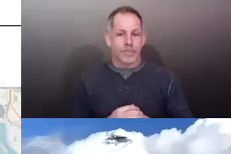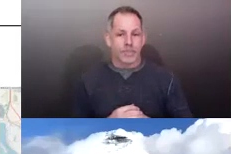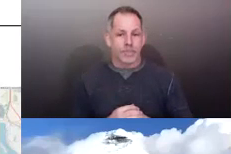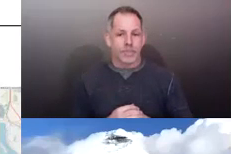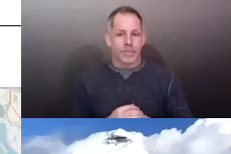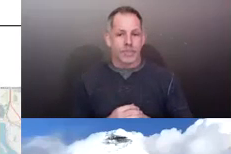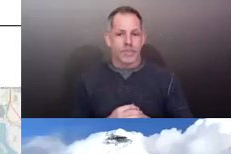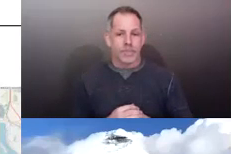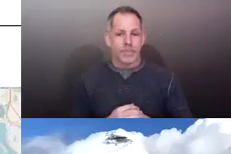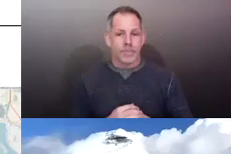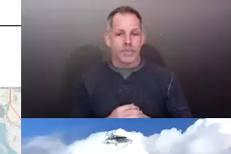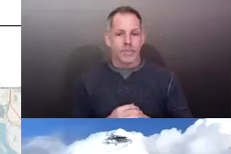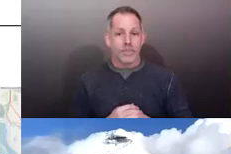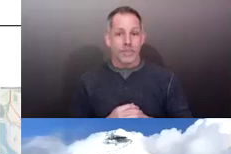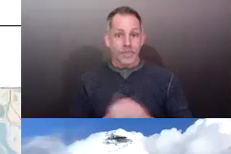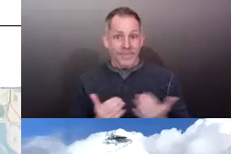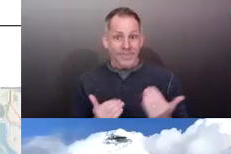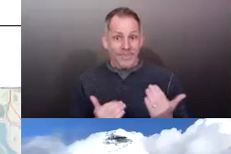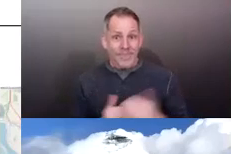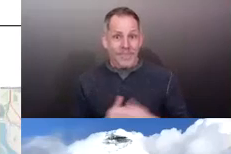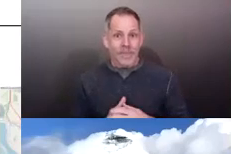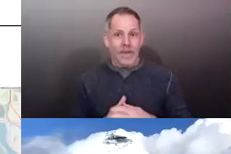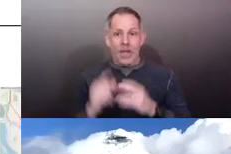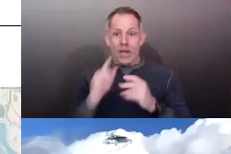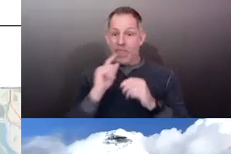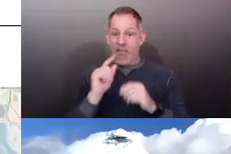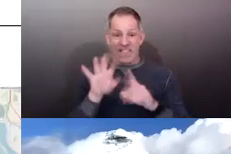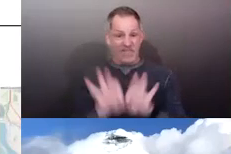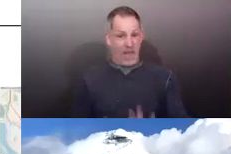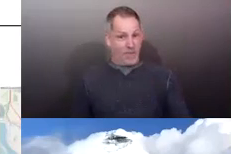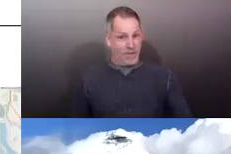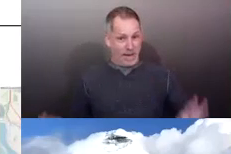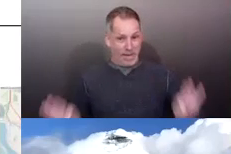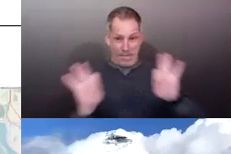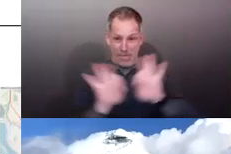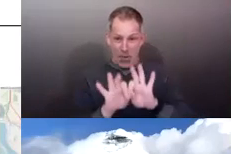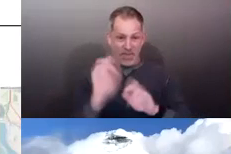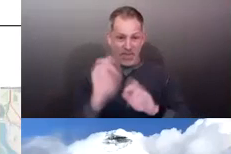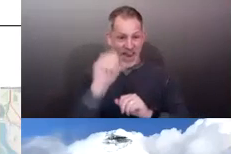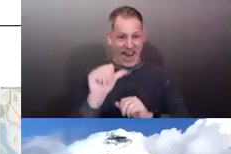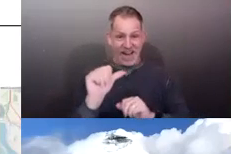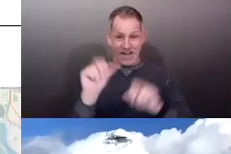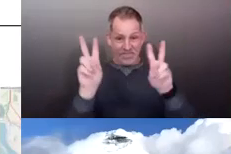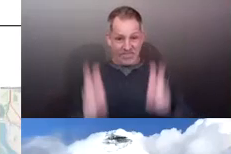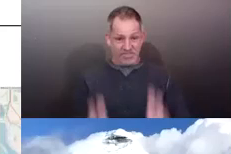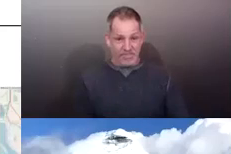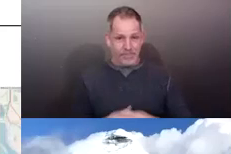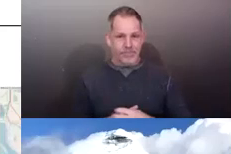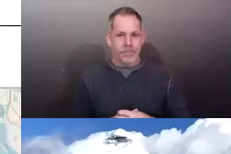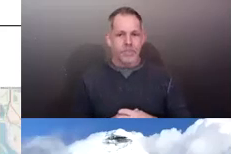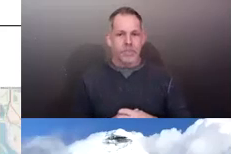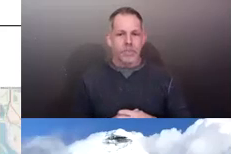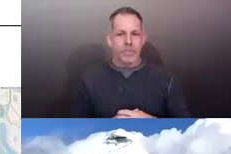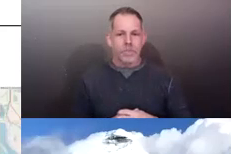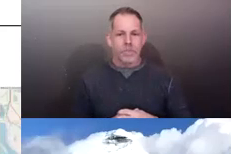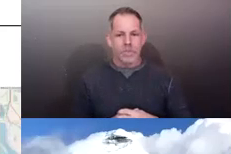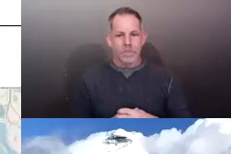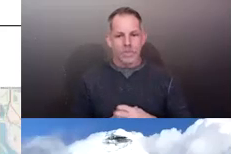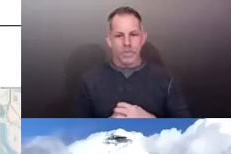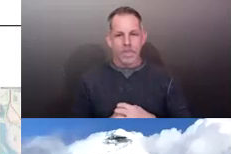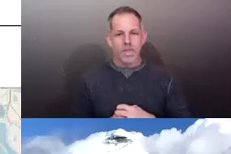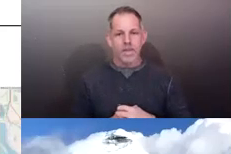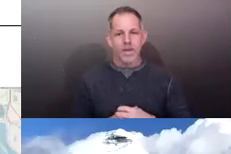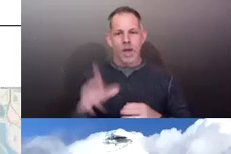part of any of our activations. For this particular one, we've provided a lot of documentation. Hopefully most of you are getting at